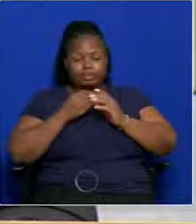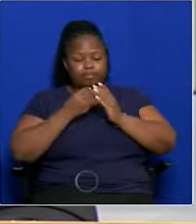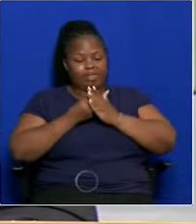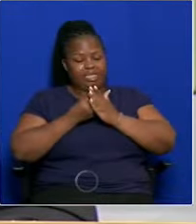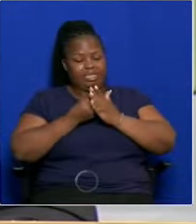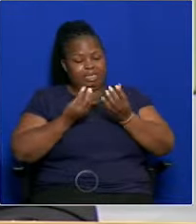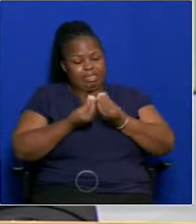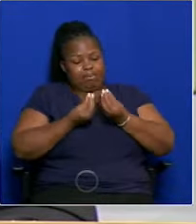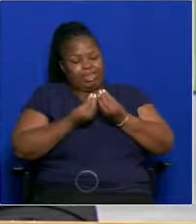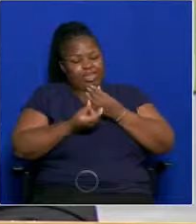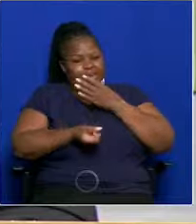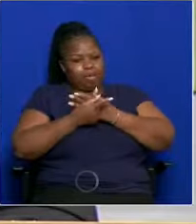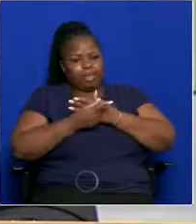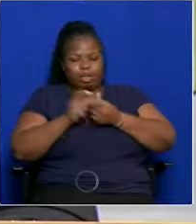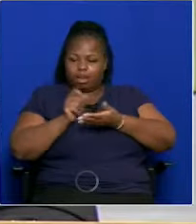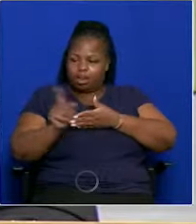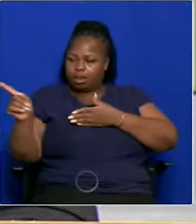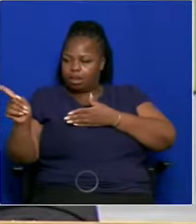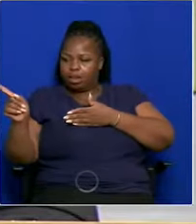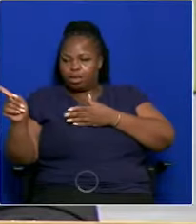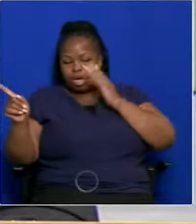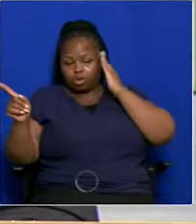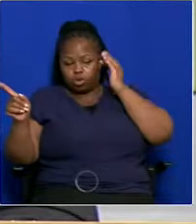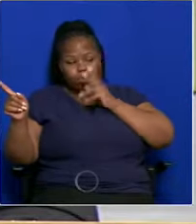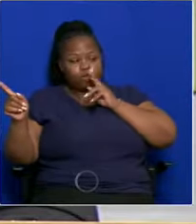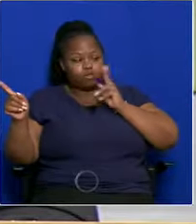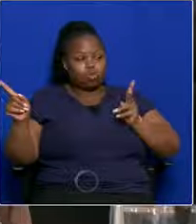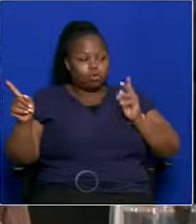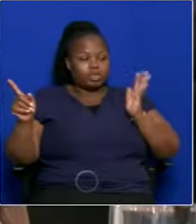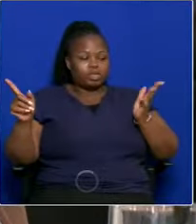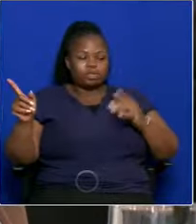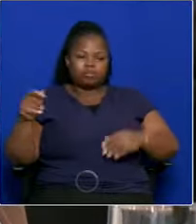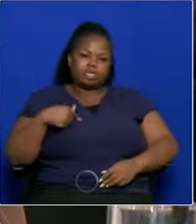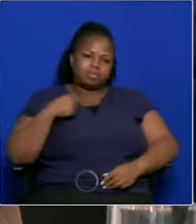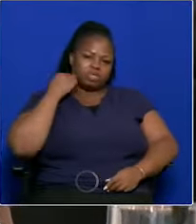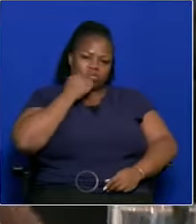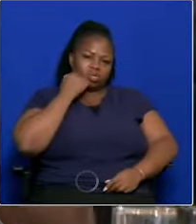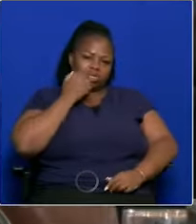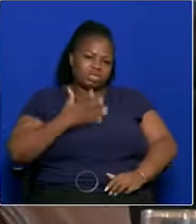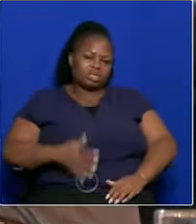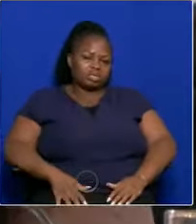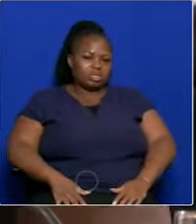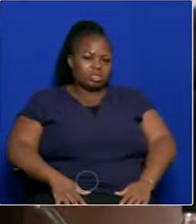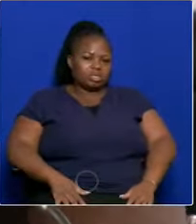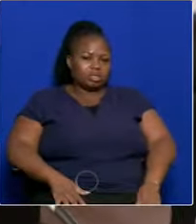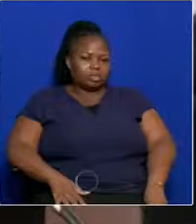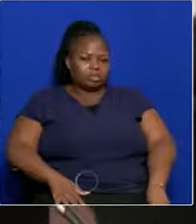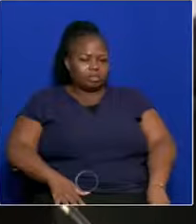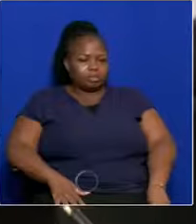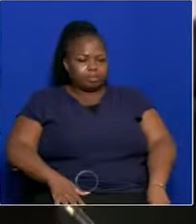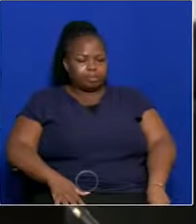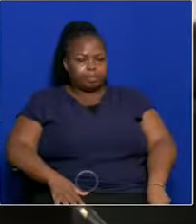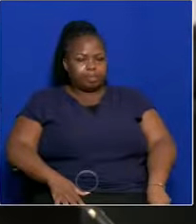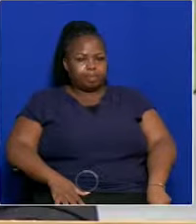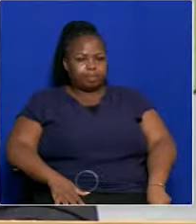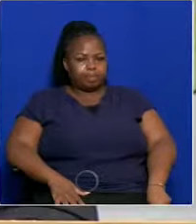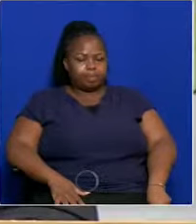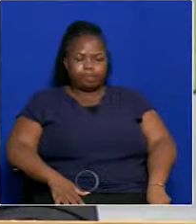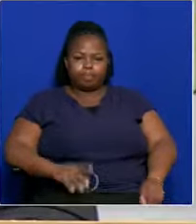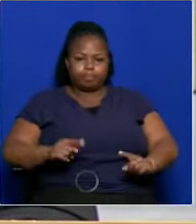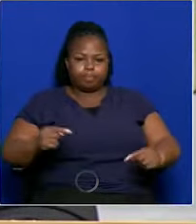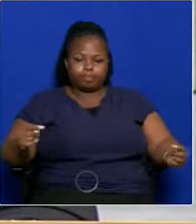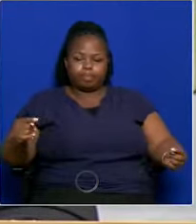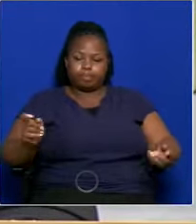what I have seen, then I apologize. But General, you could not have been sharing with